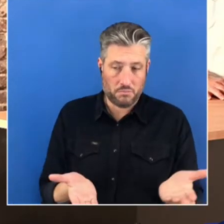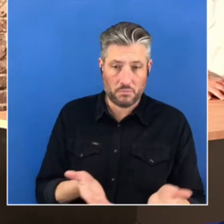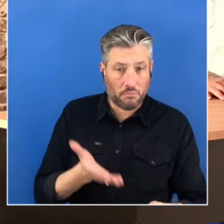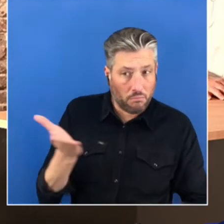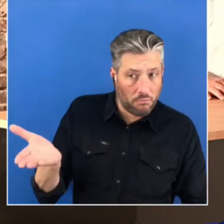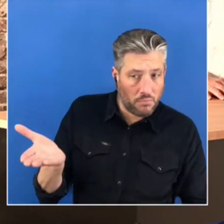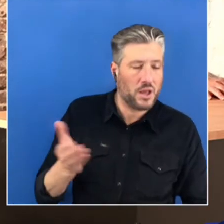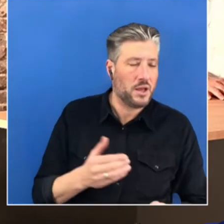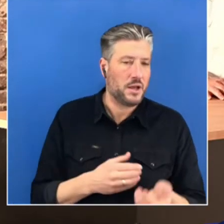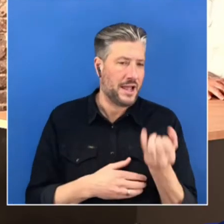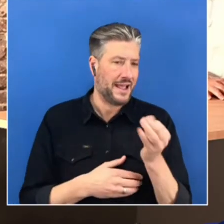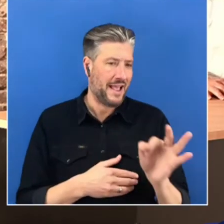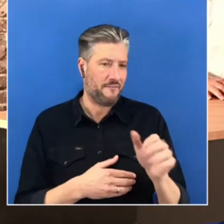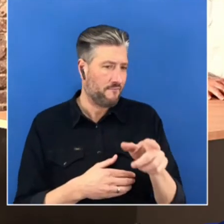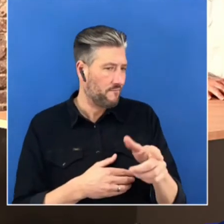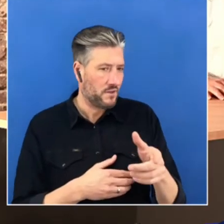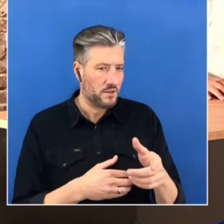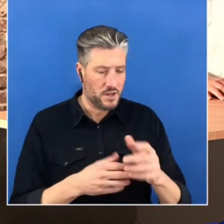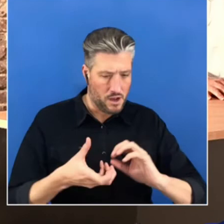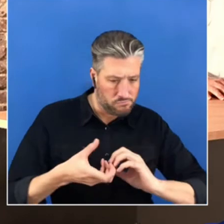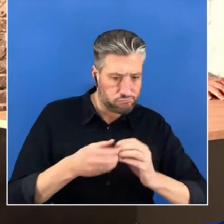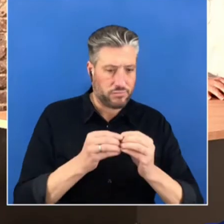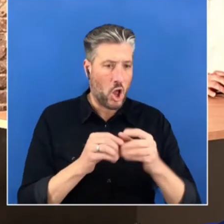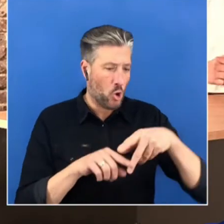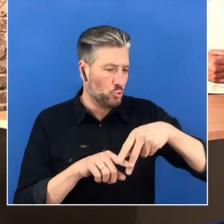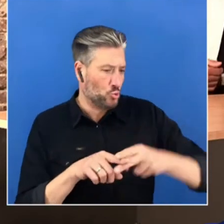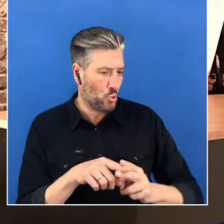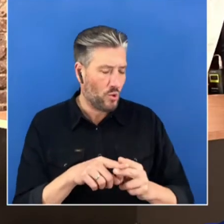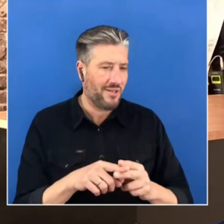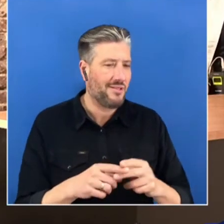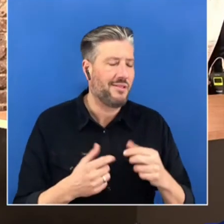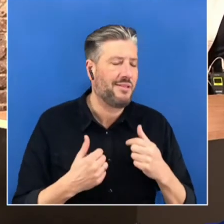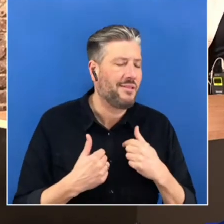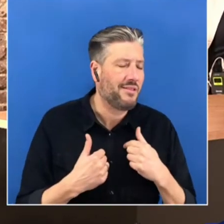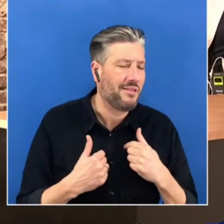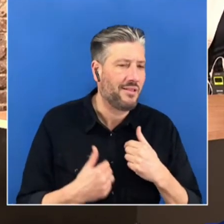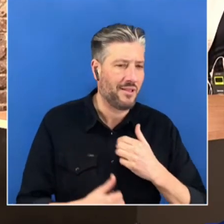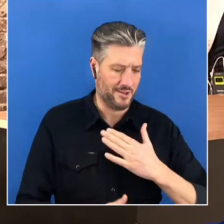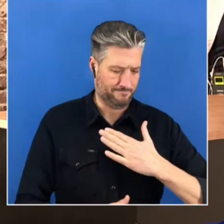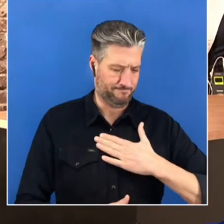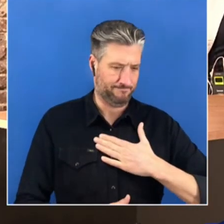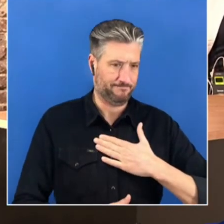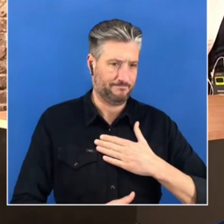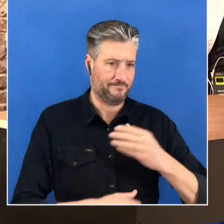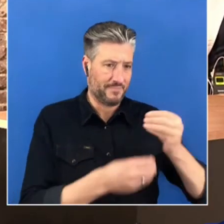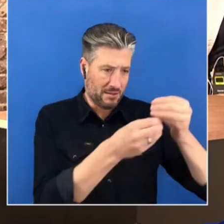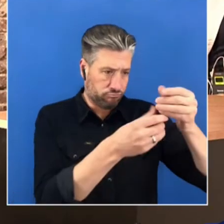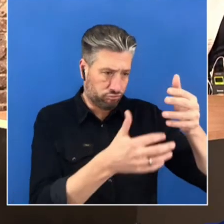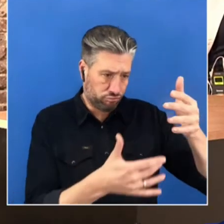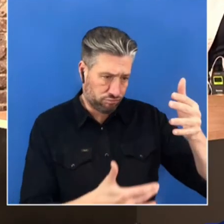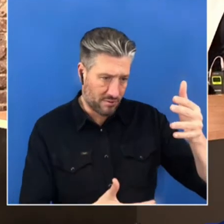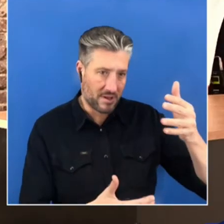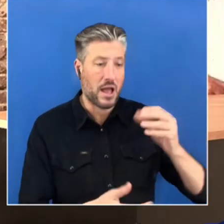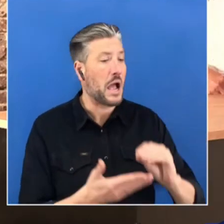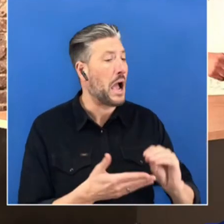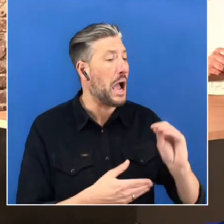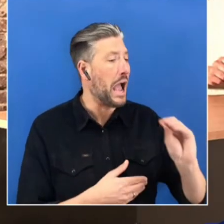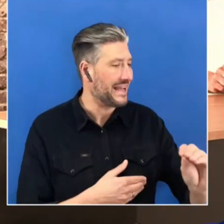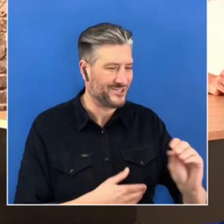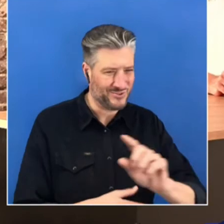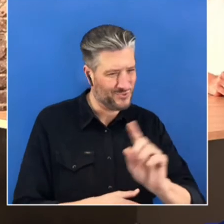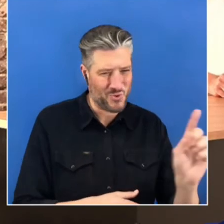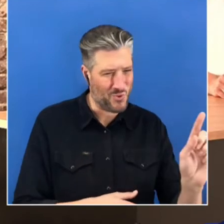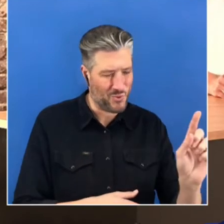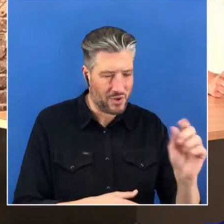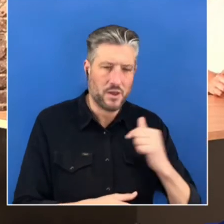you could probably list your tool as part of the Accessibility Insights suite, since that's something that our team builds. But if you're looking to build potentially